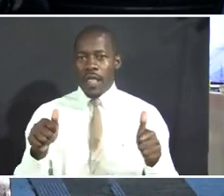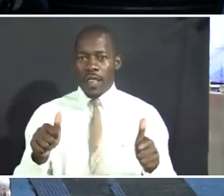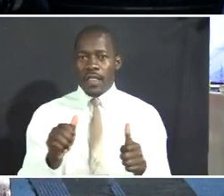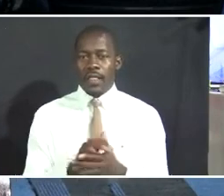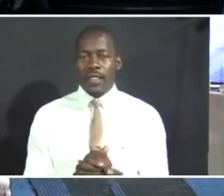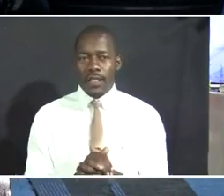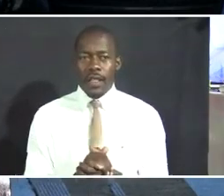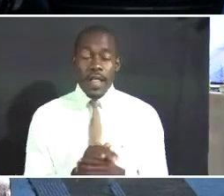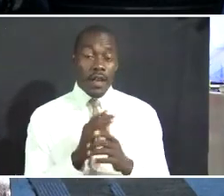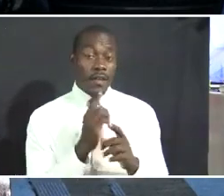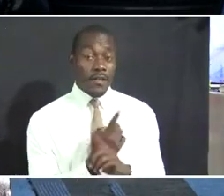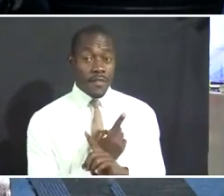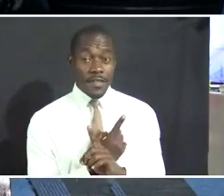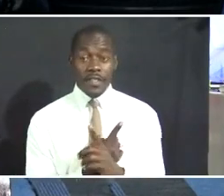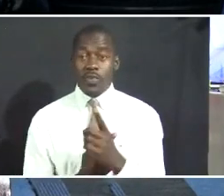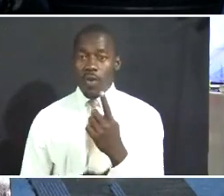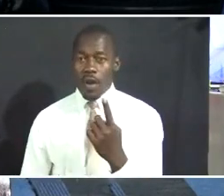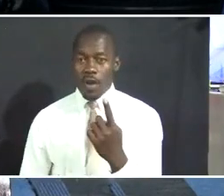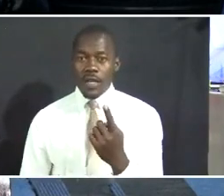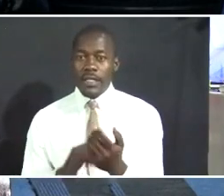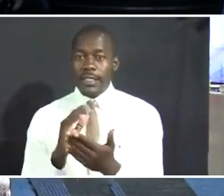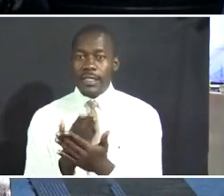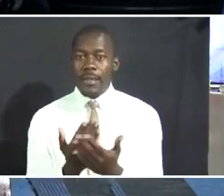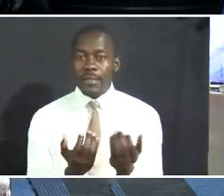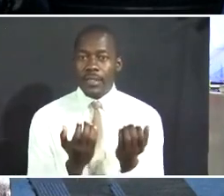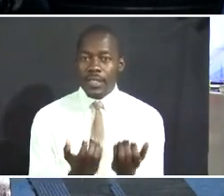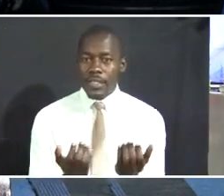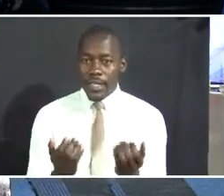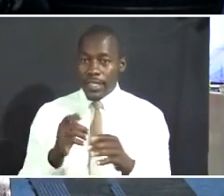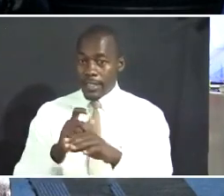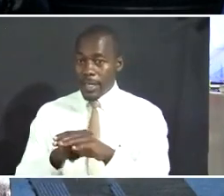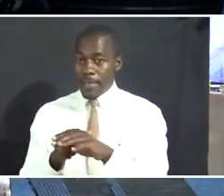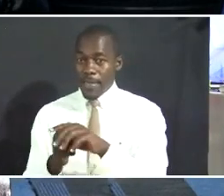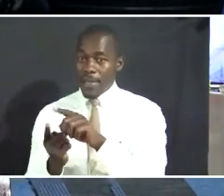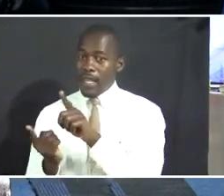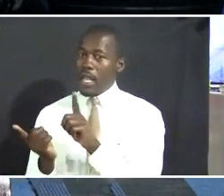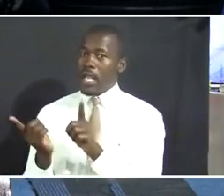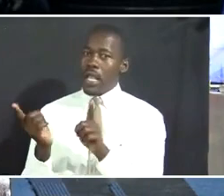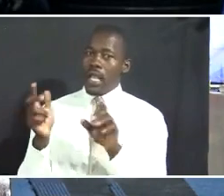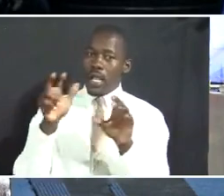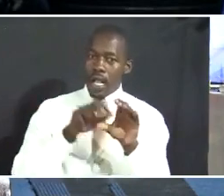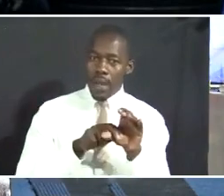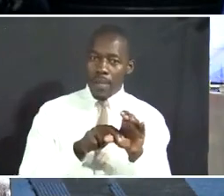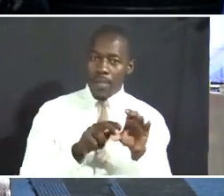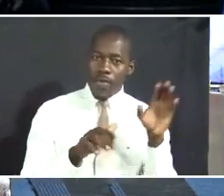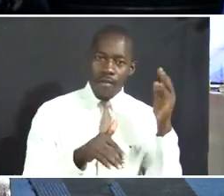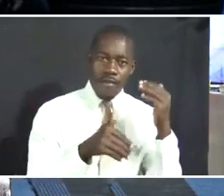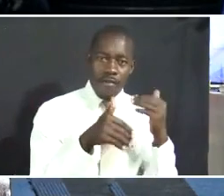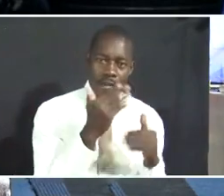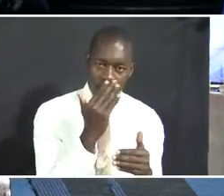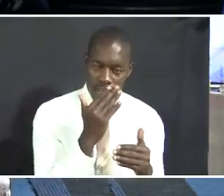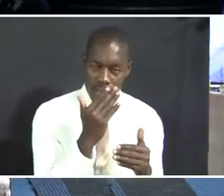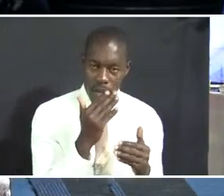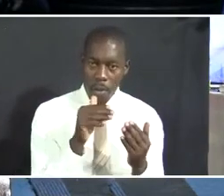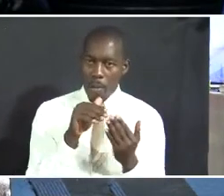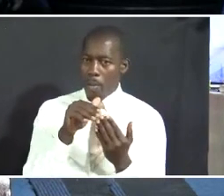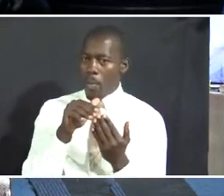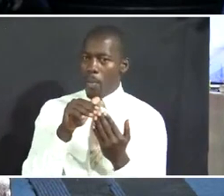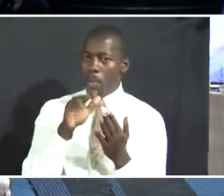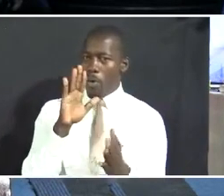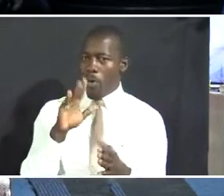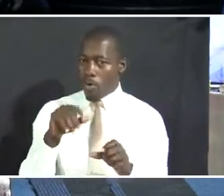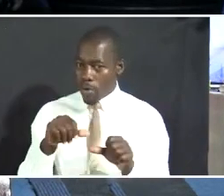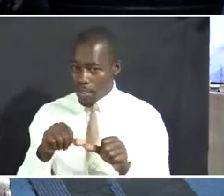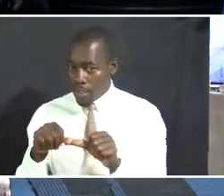The difference is when some of these children come to the university to us, most of them continue